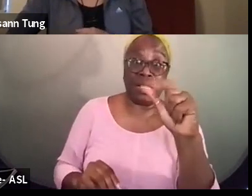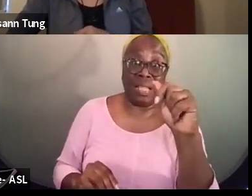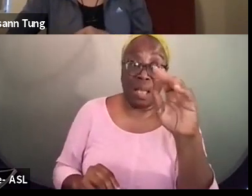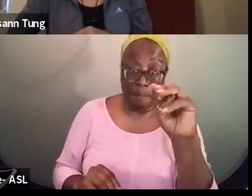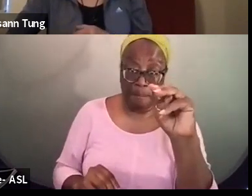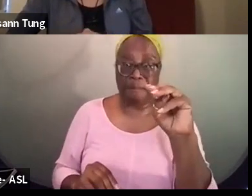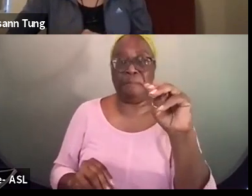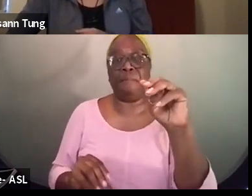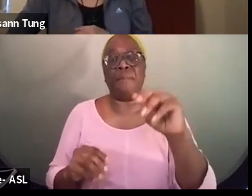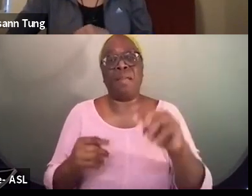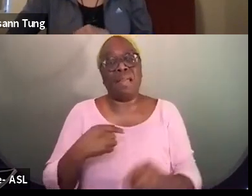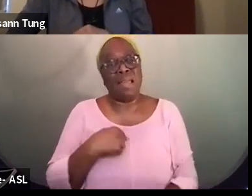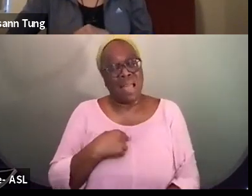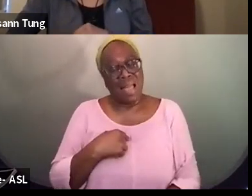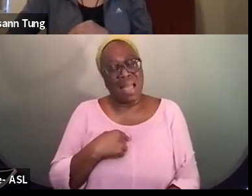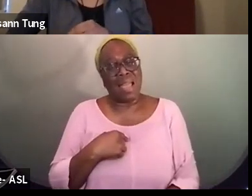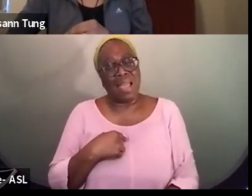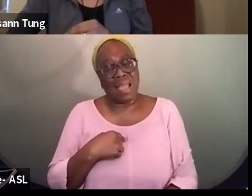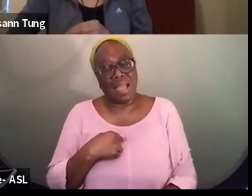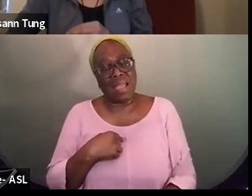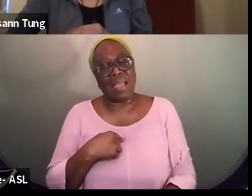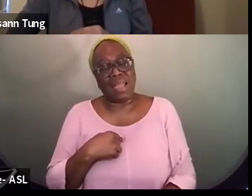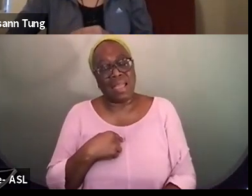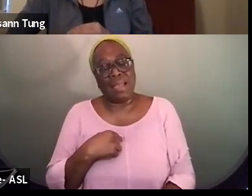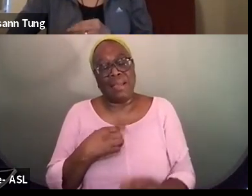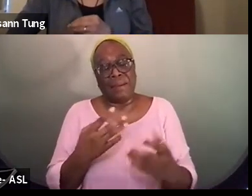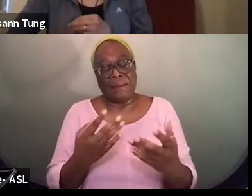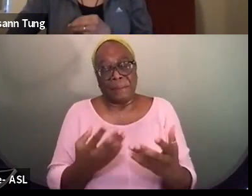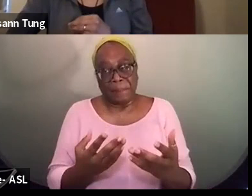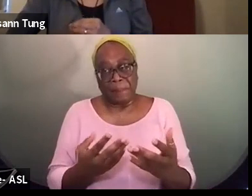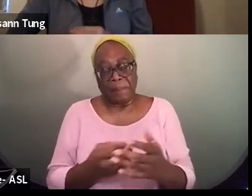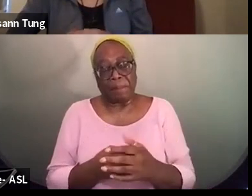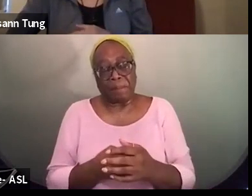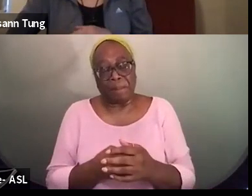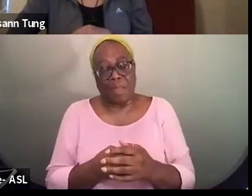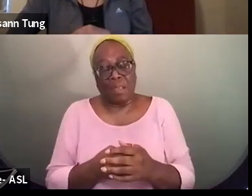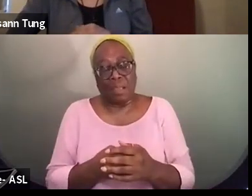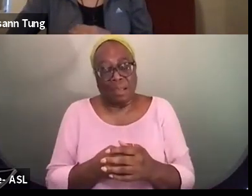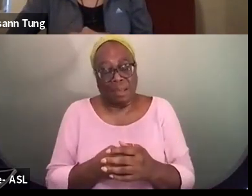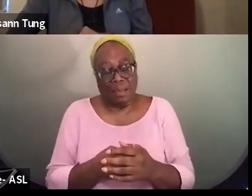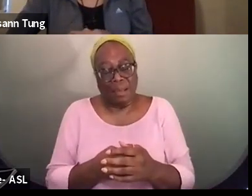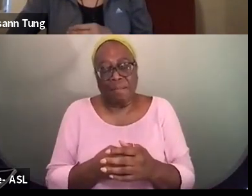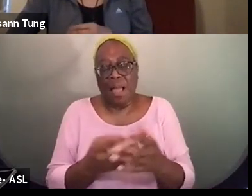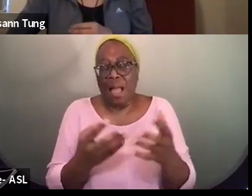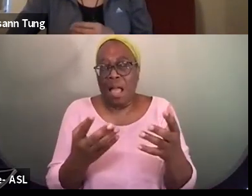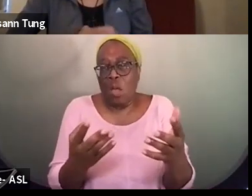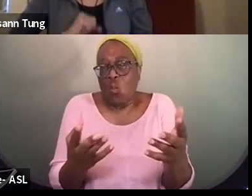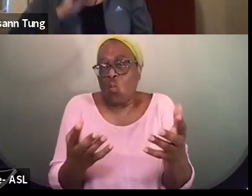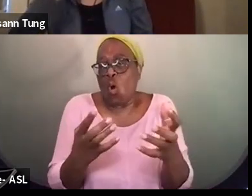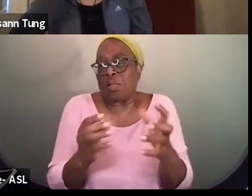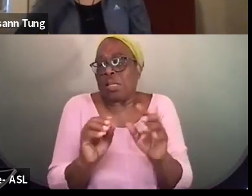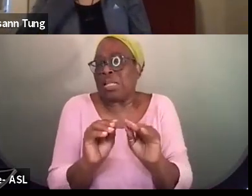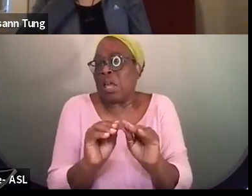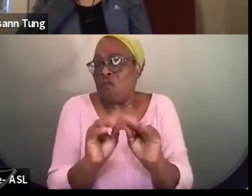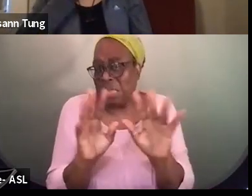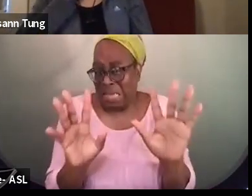you. I just want to, this is again perhaps more a clarification question than anything